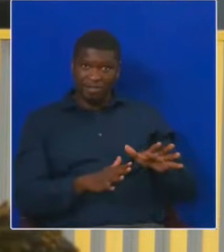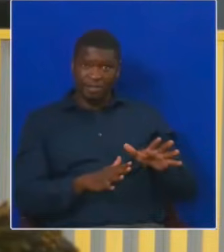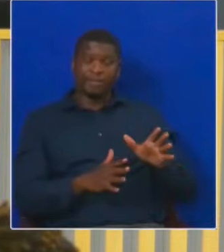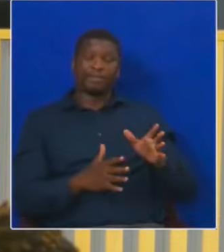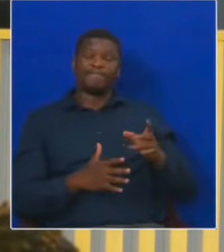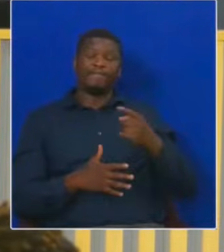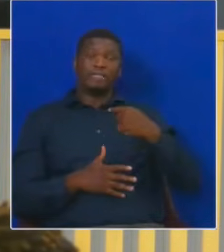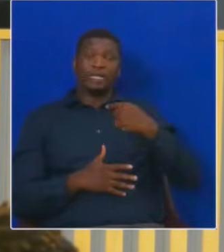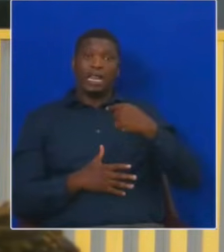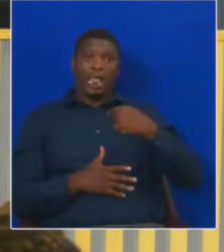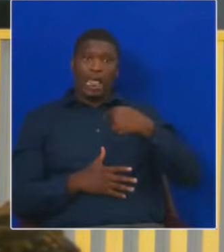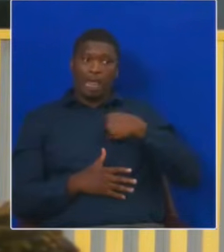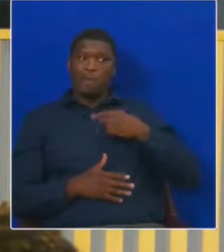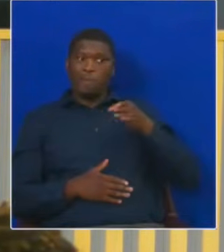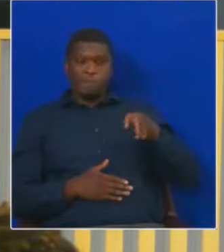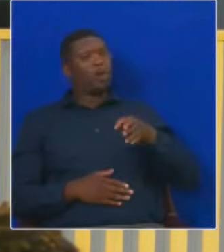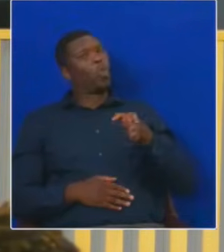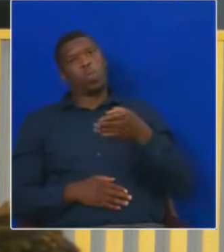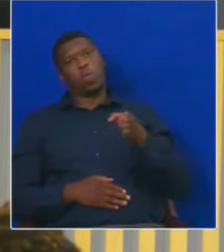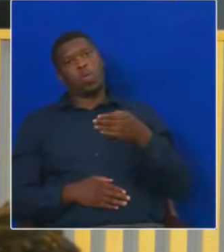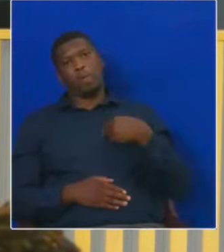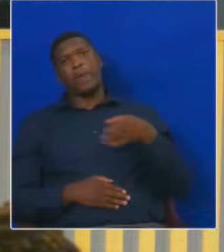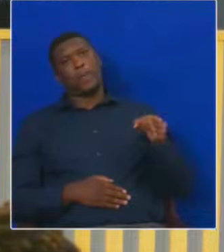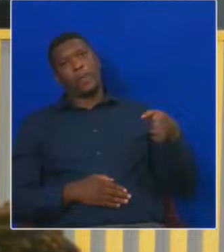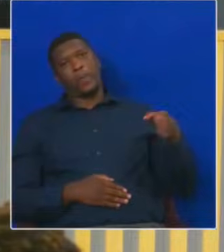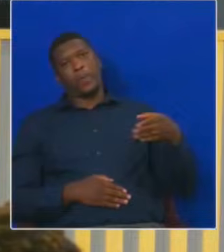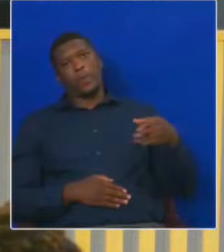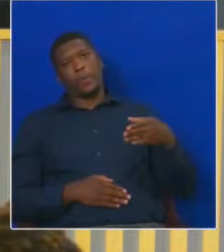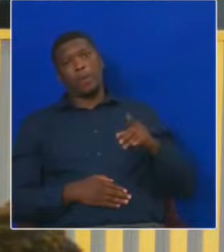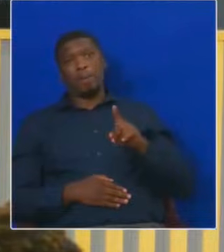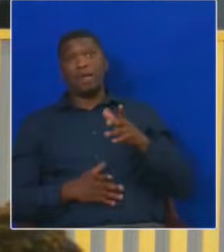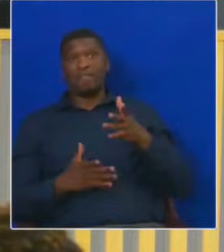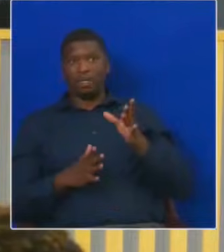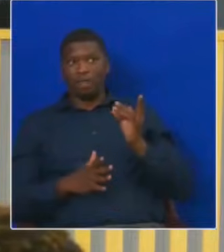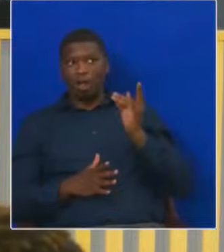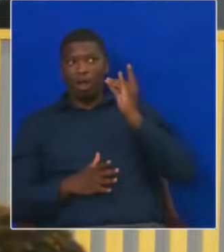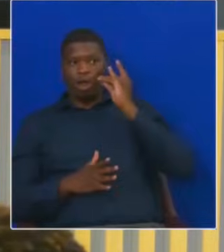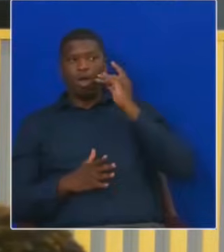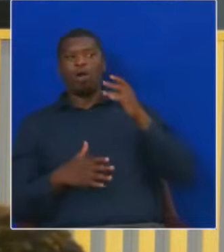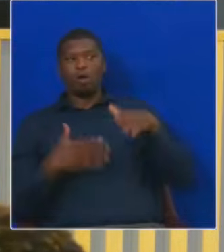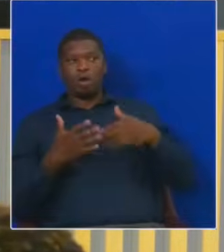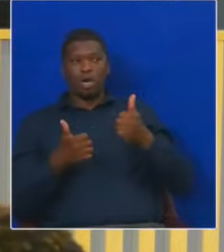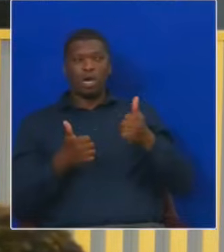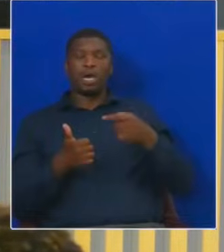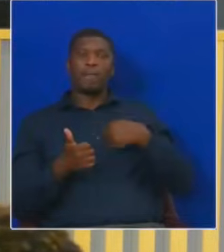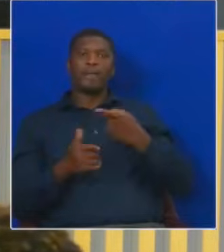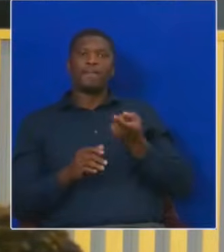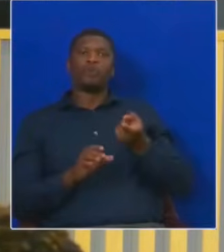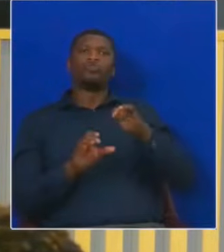around, but I then joined them at